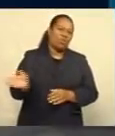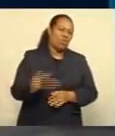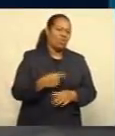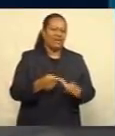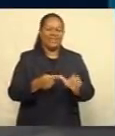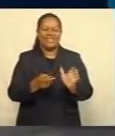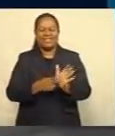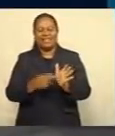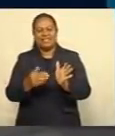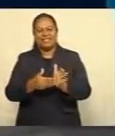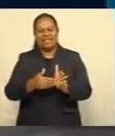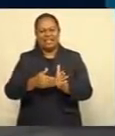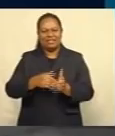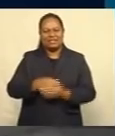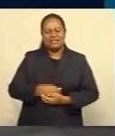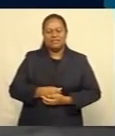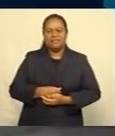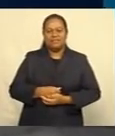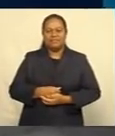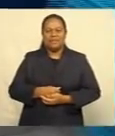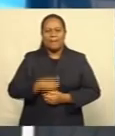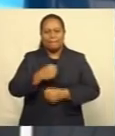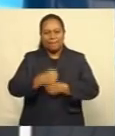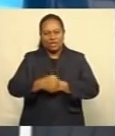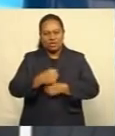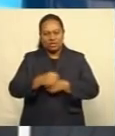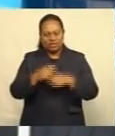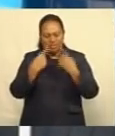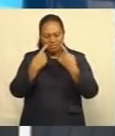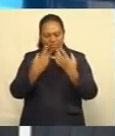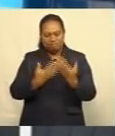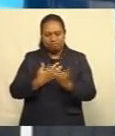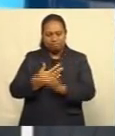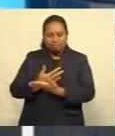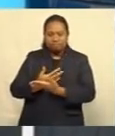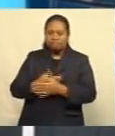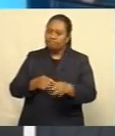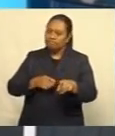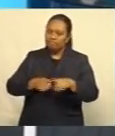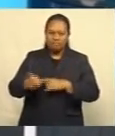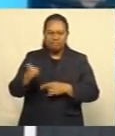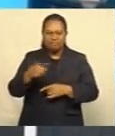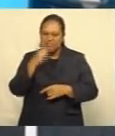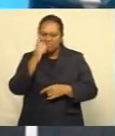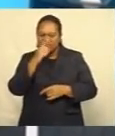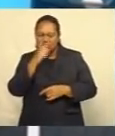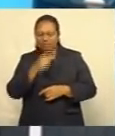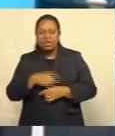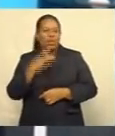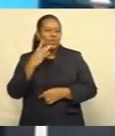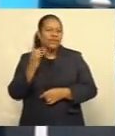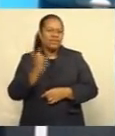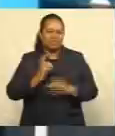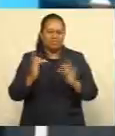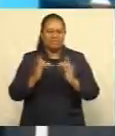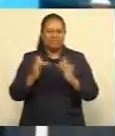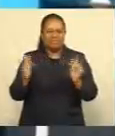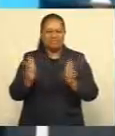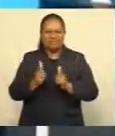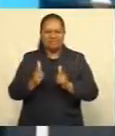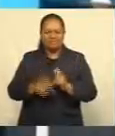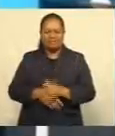FPOS terminals. Minam adds COVID-19 has been a tipping point for many retailers when it comes to contactless payments.